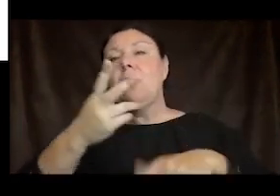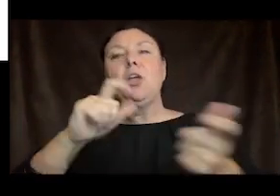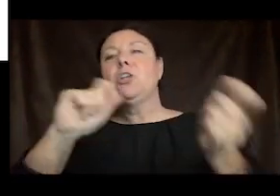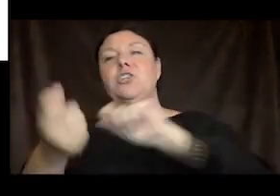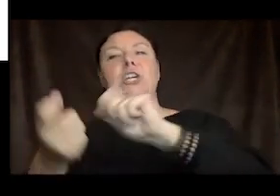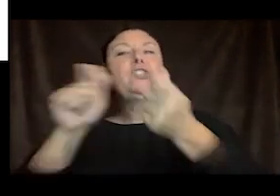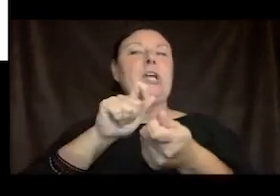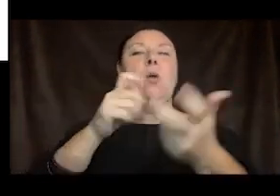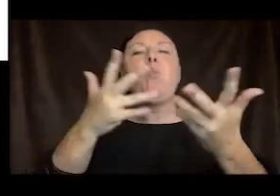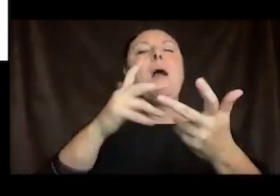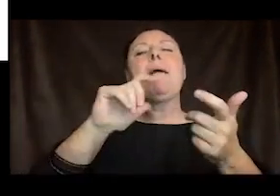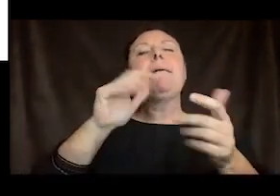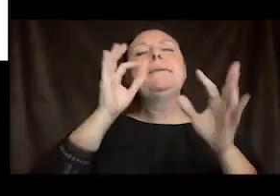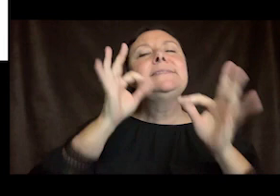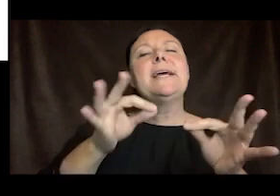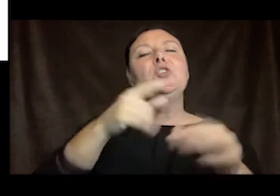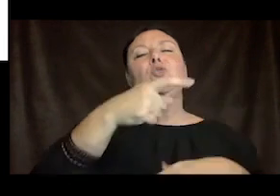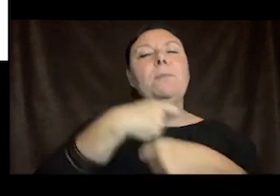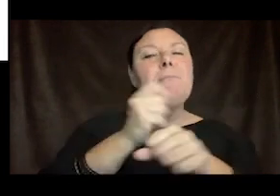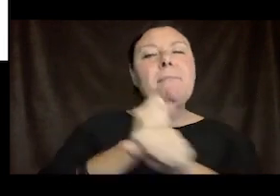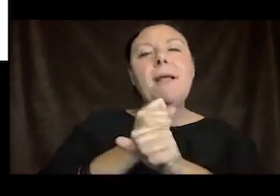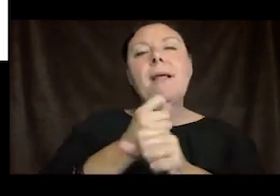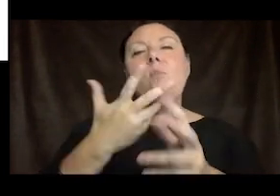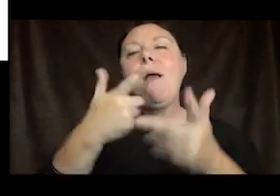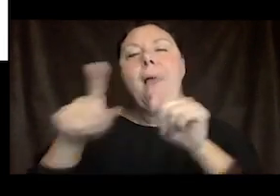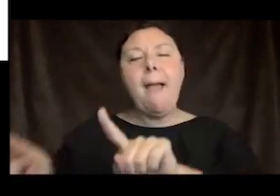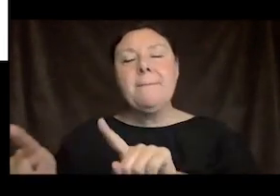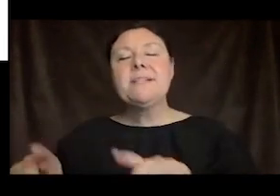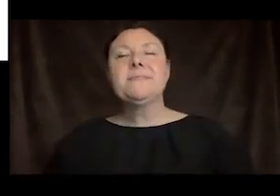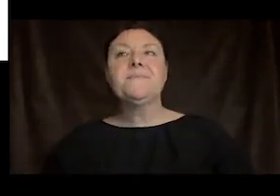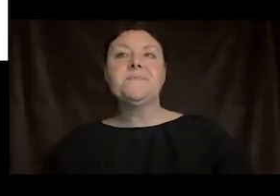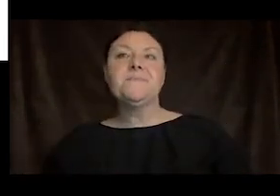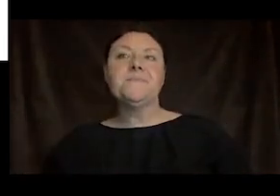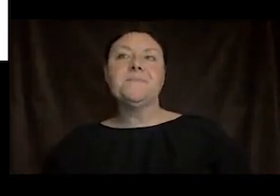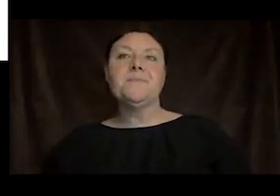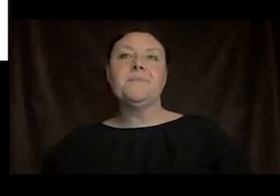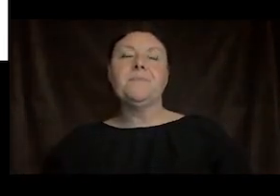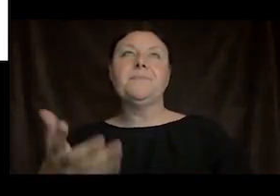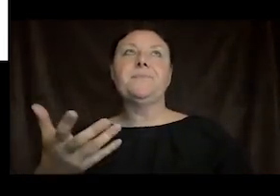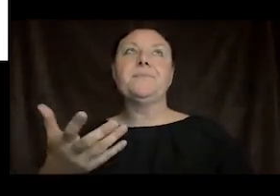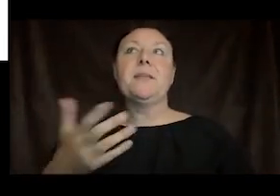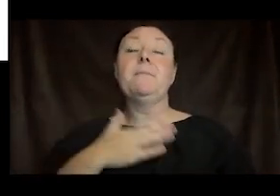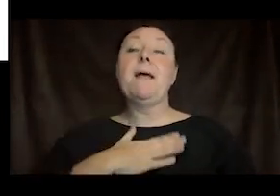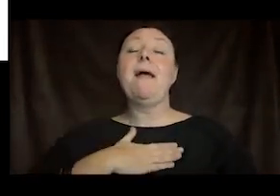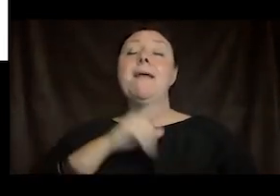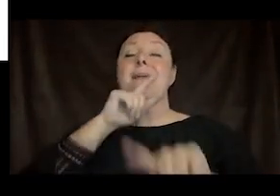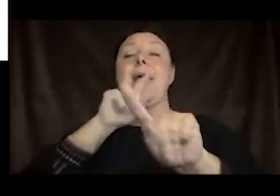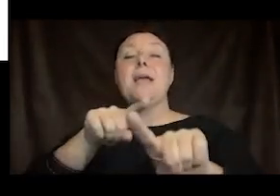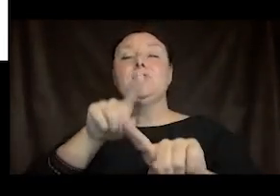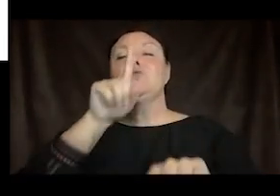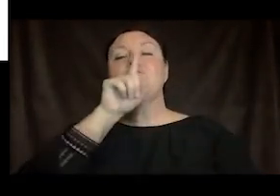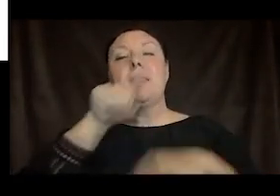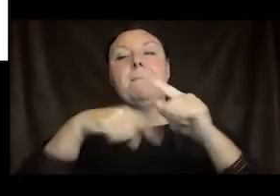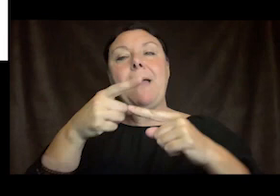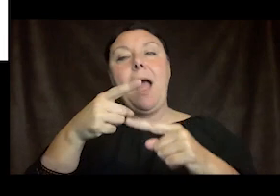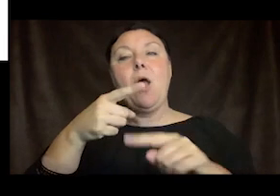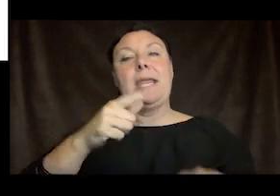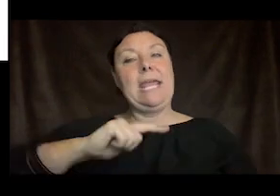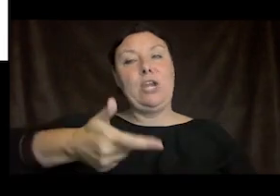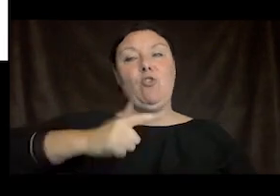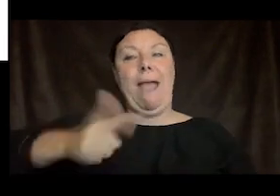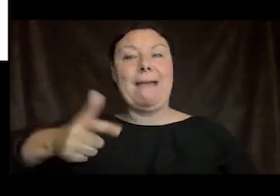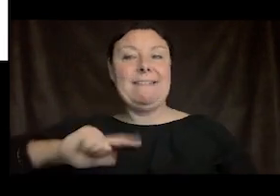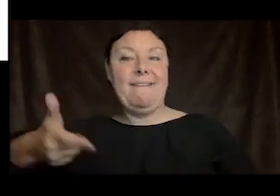what changes they might make, what happens if they make those changes. I think my answer is really about